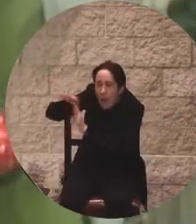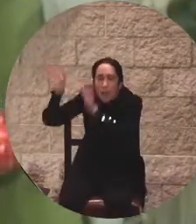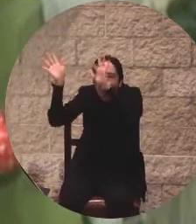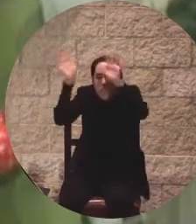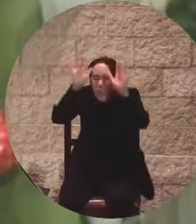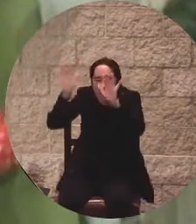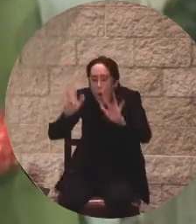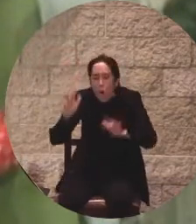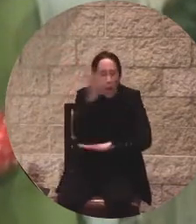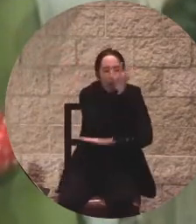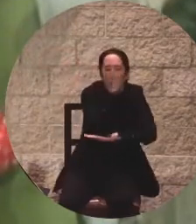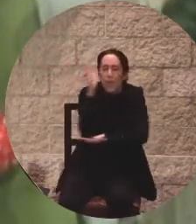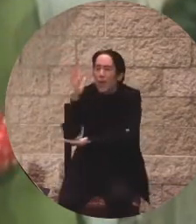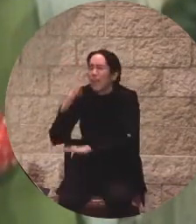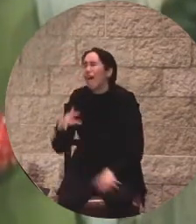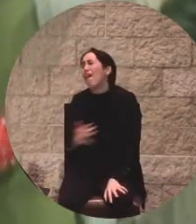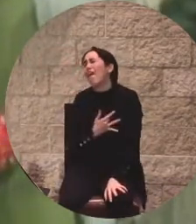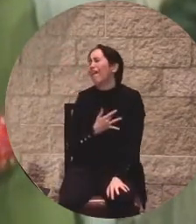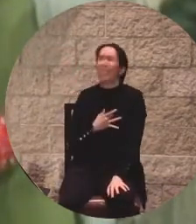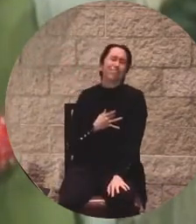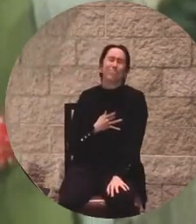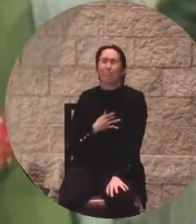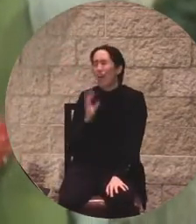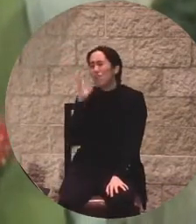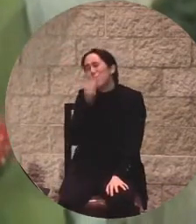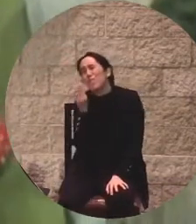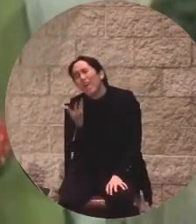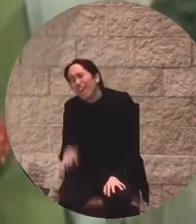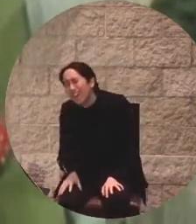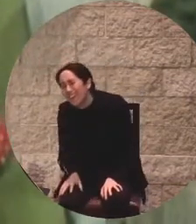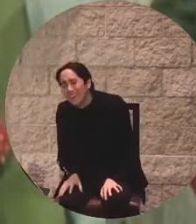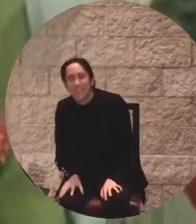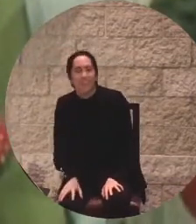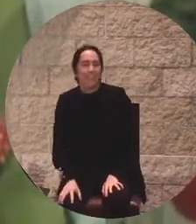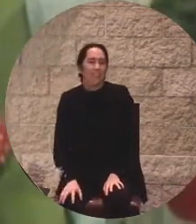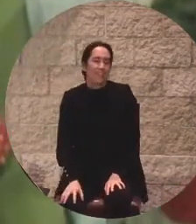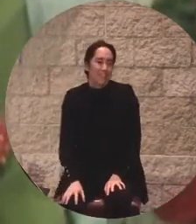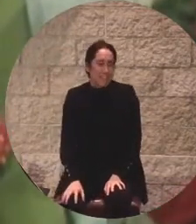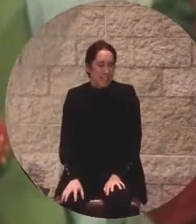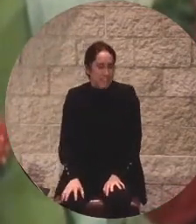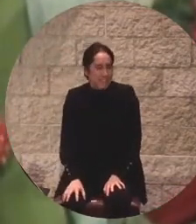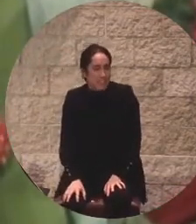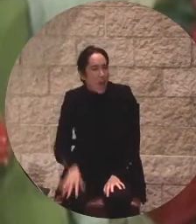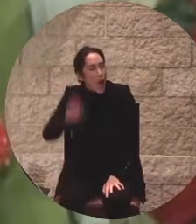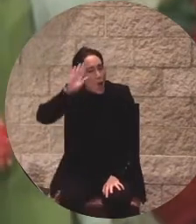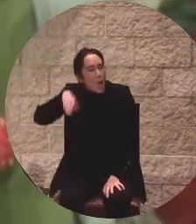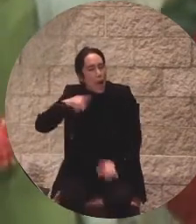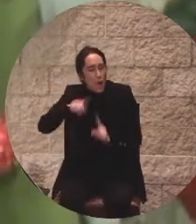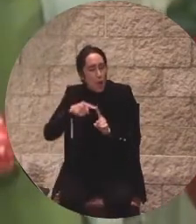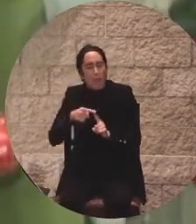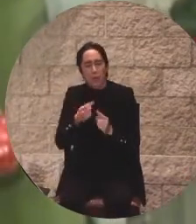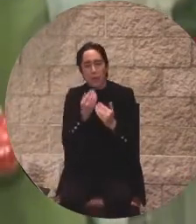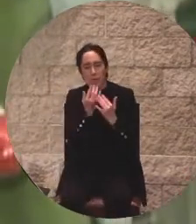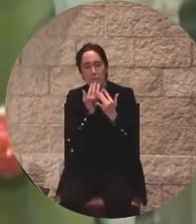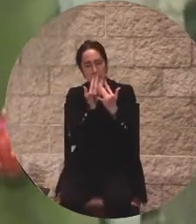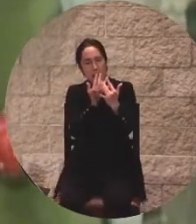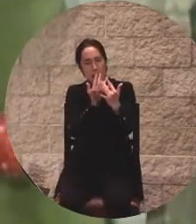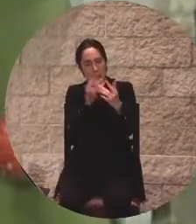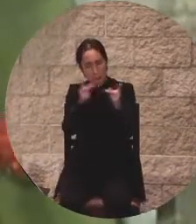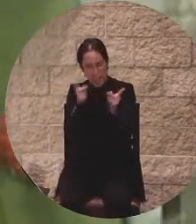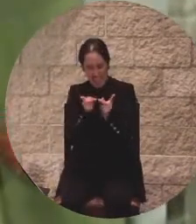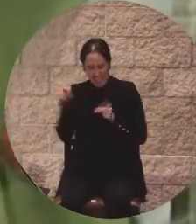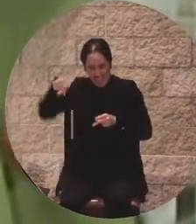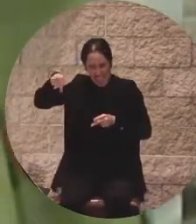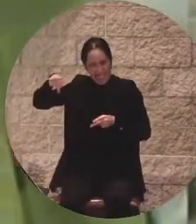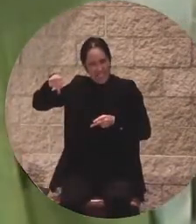trees, it's so pretty. You know, when you sing in a place like Unity, you're not